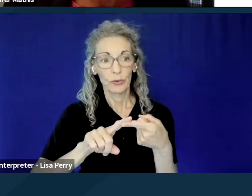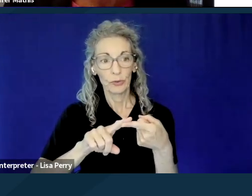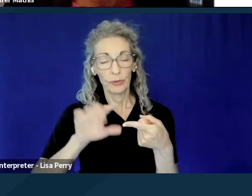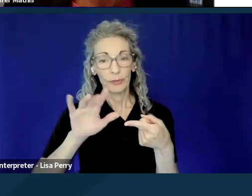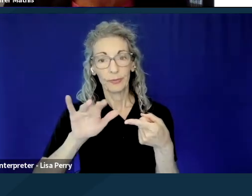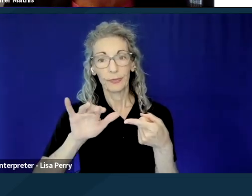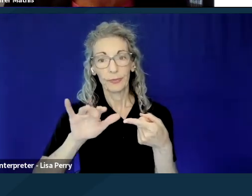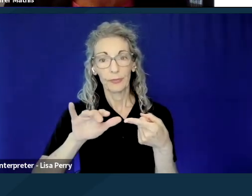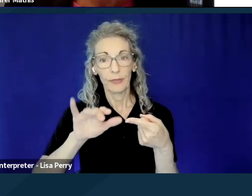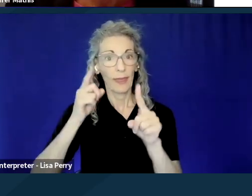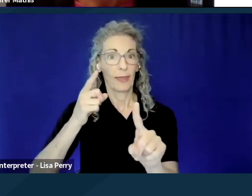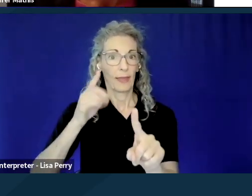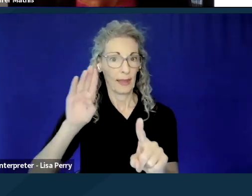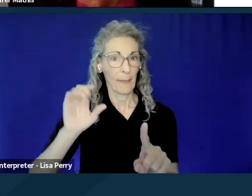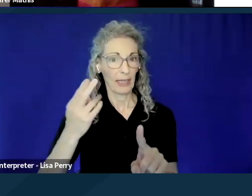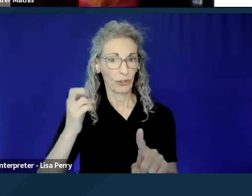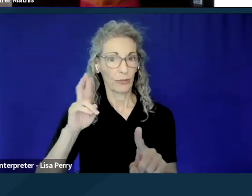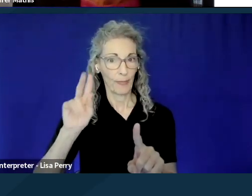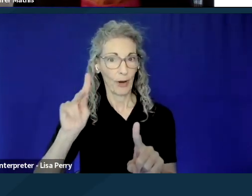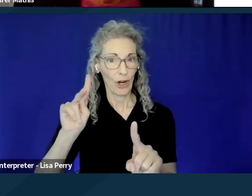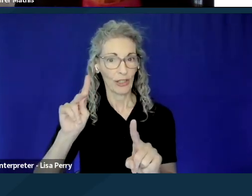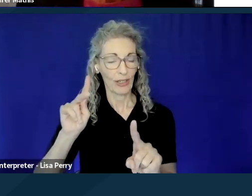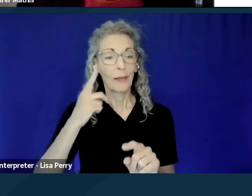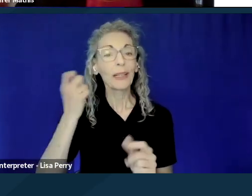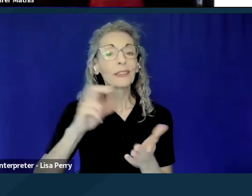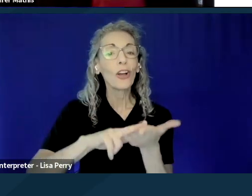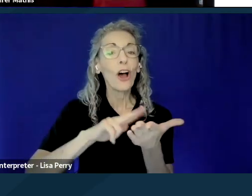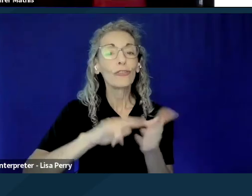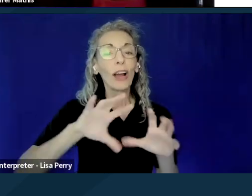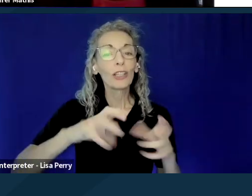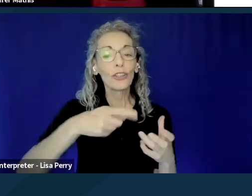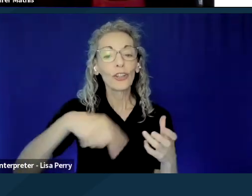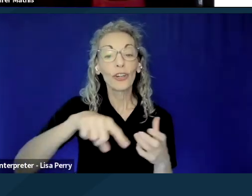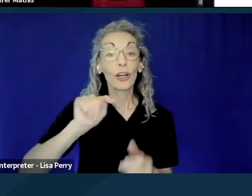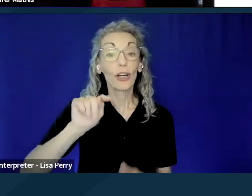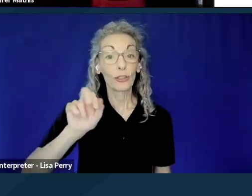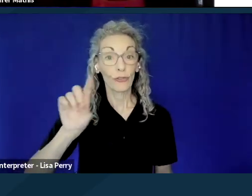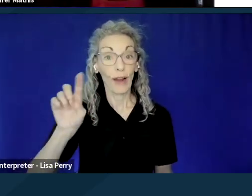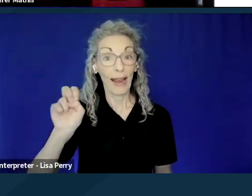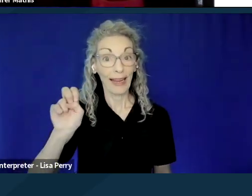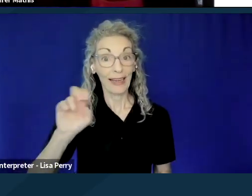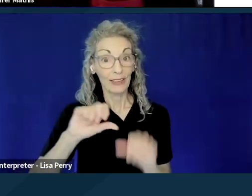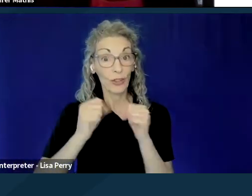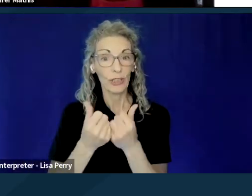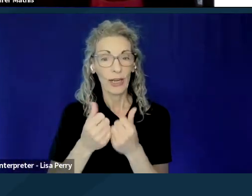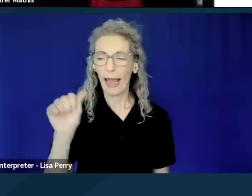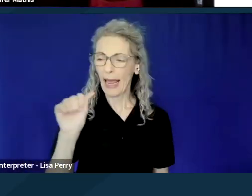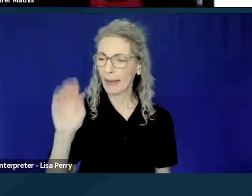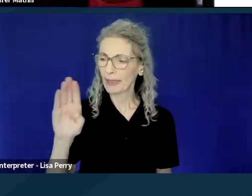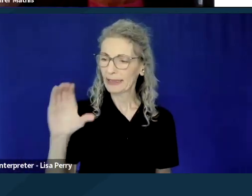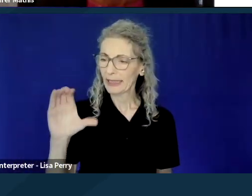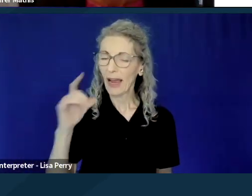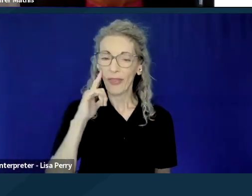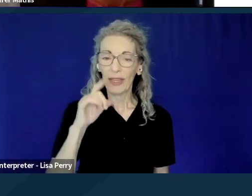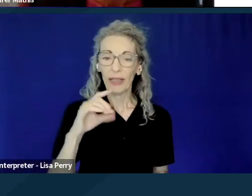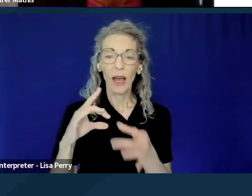the benchmark, right? Because the contractors trade association, ABC, I think Associated Builders